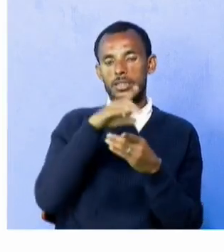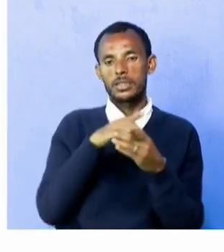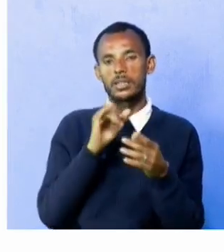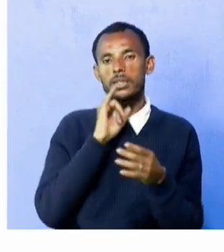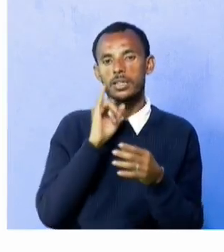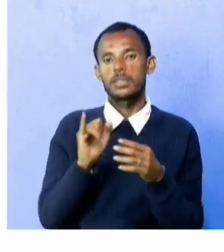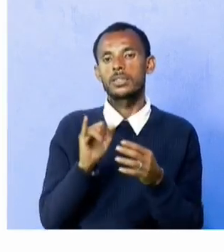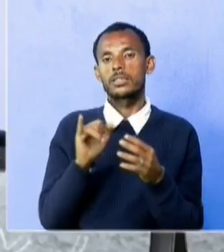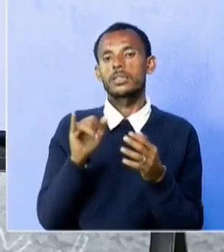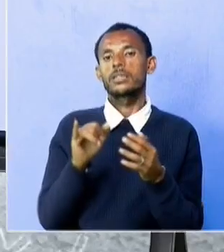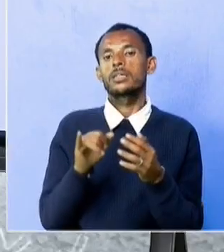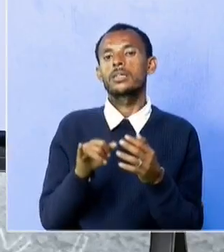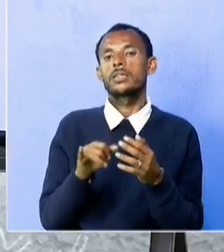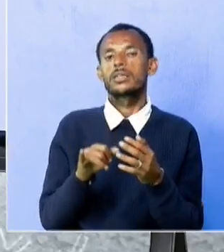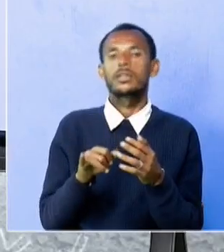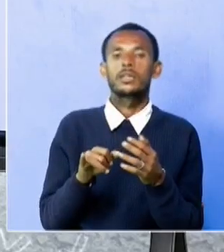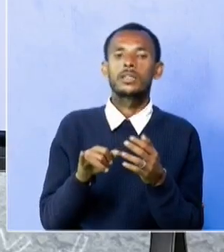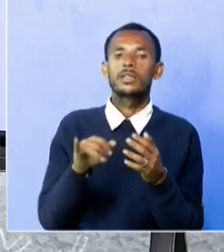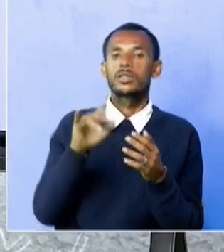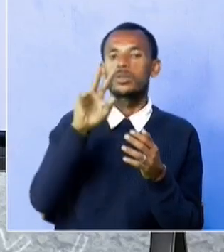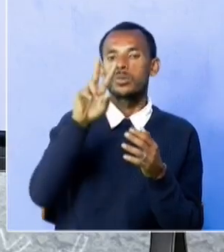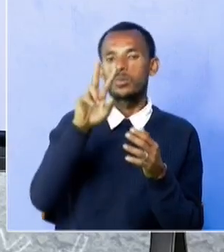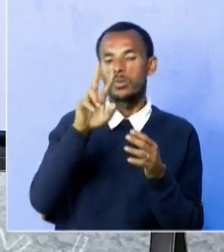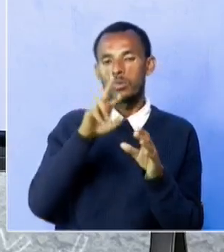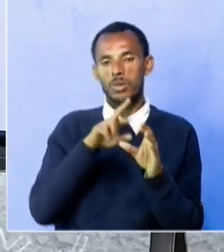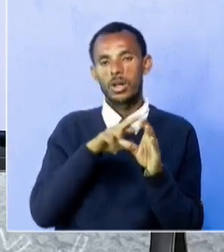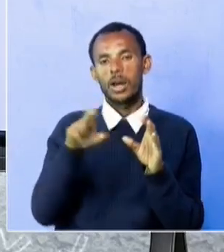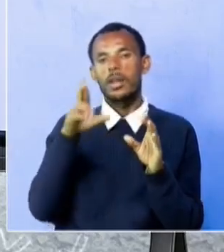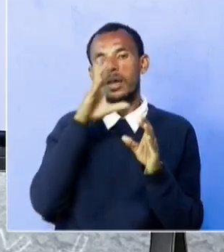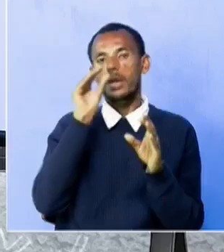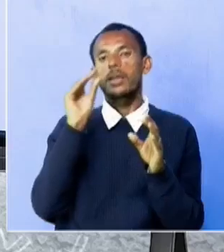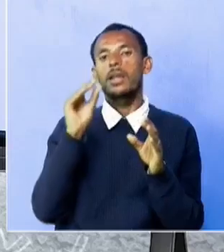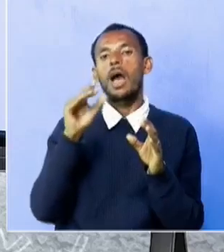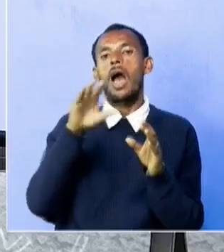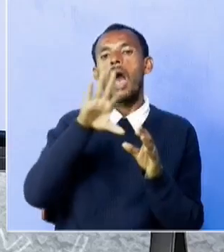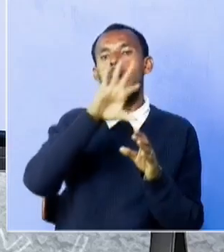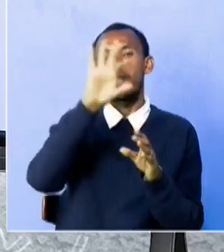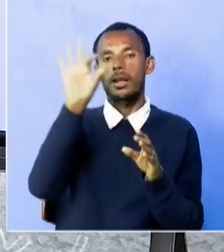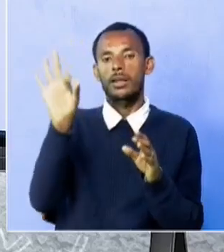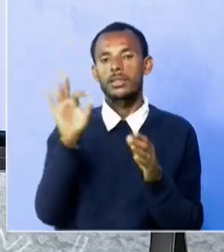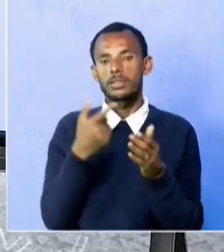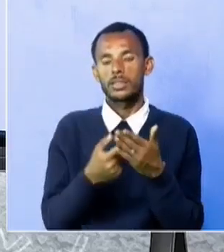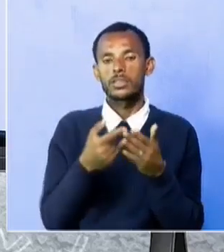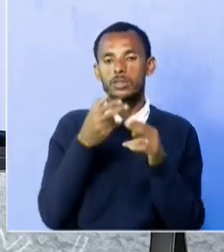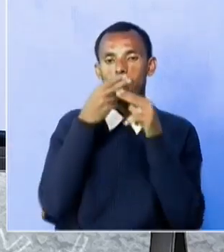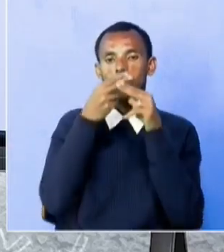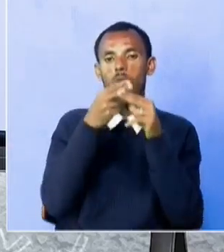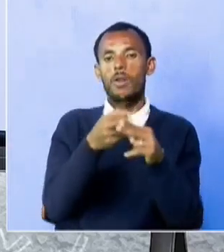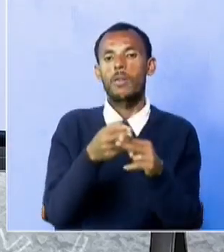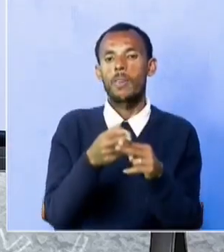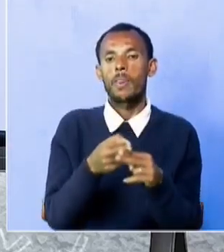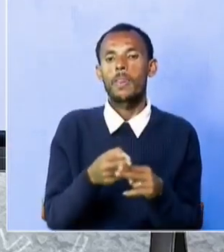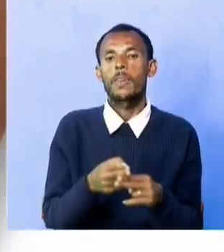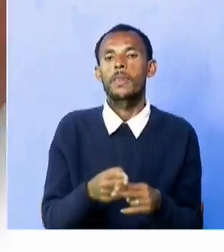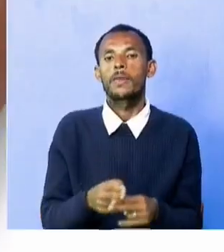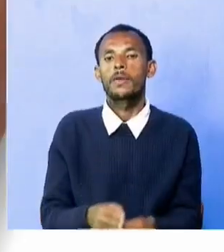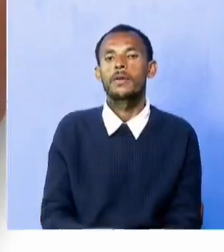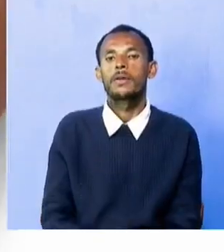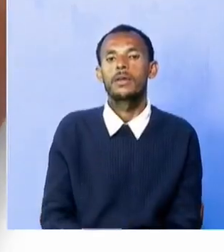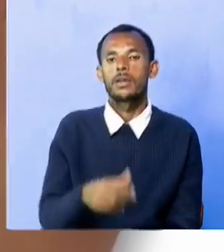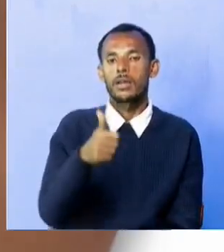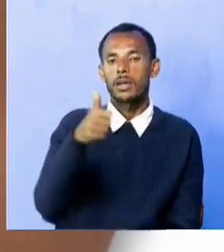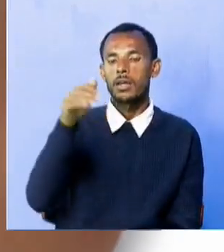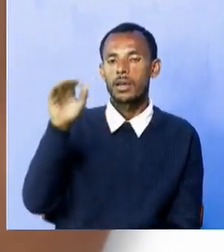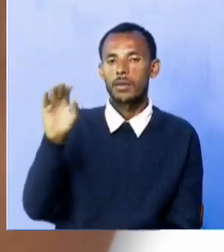is enclosed by two radii and an arc, right? So this is called this is